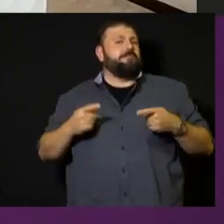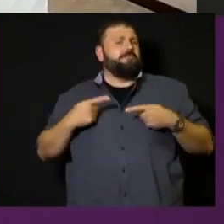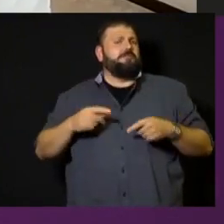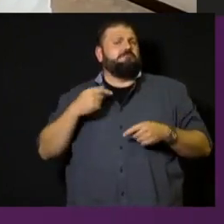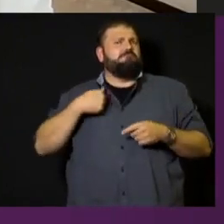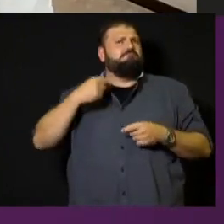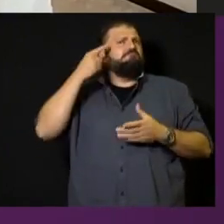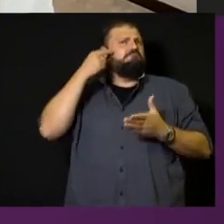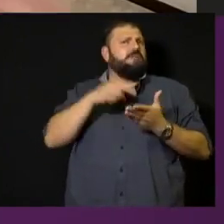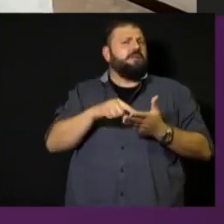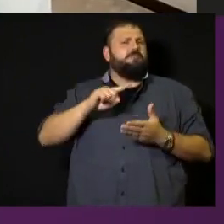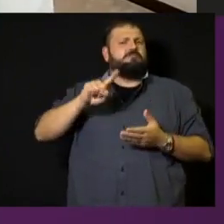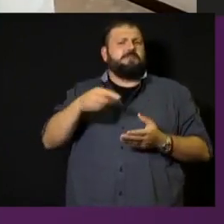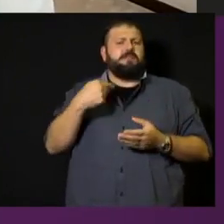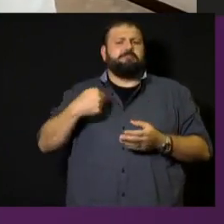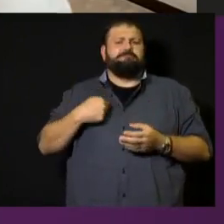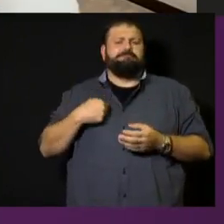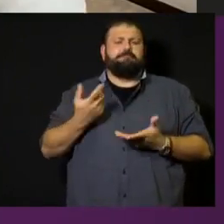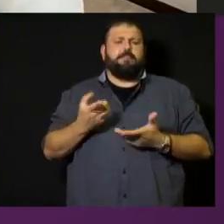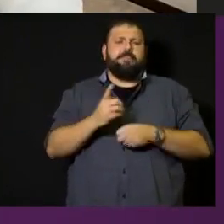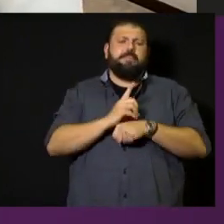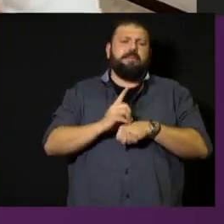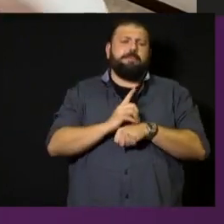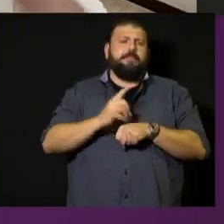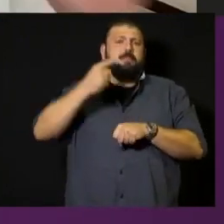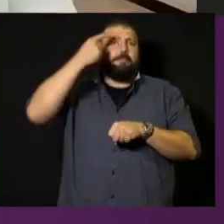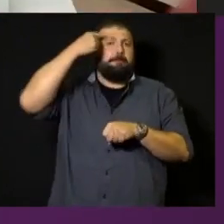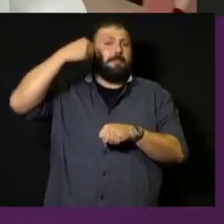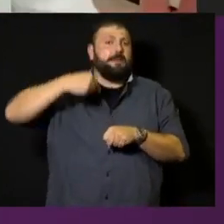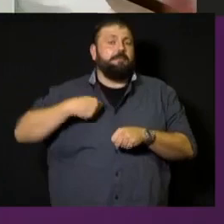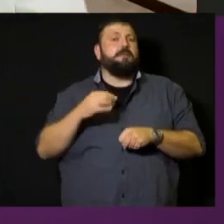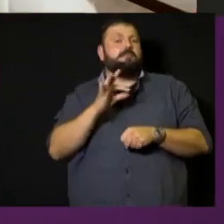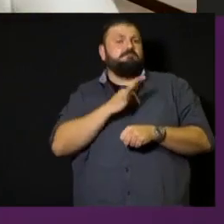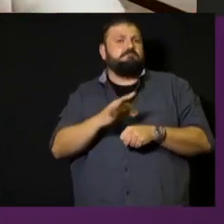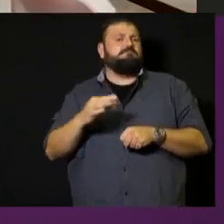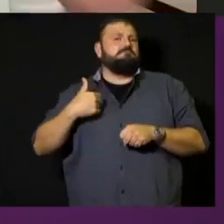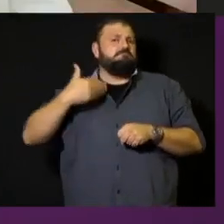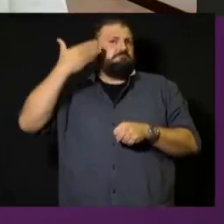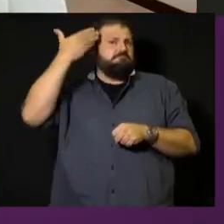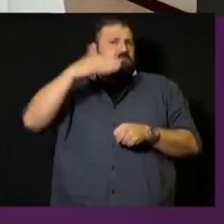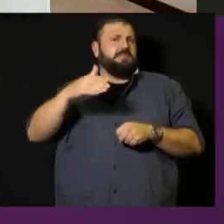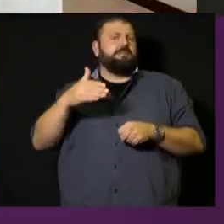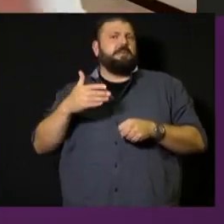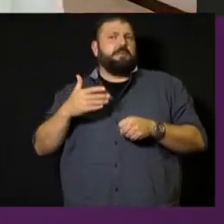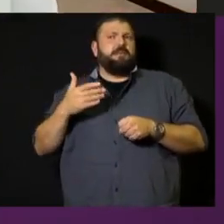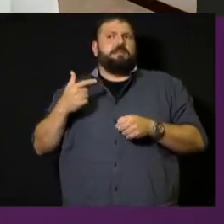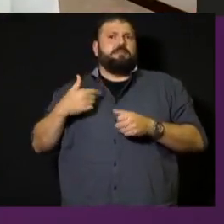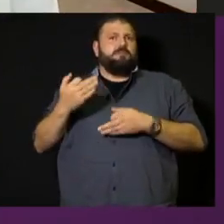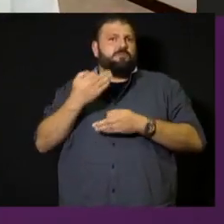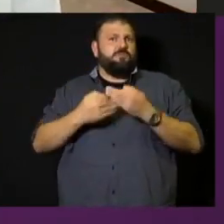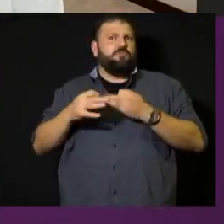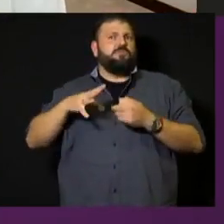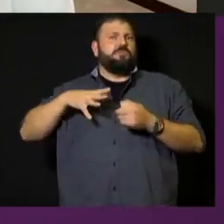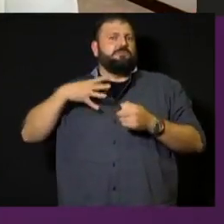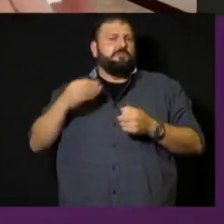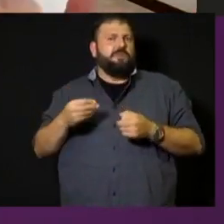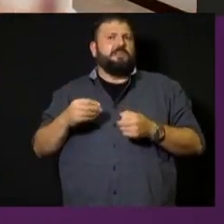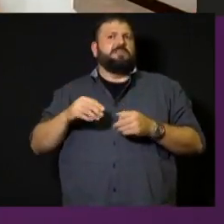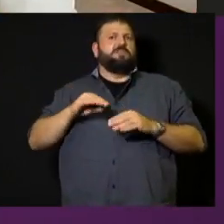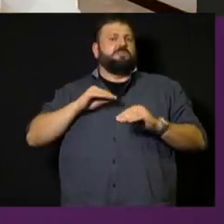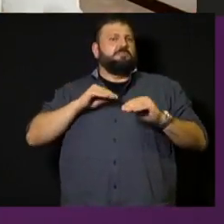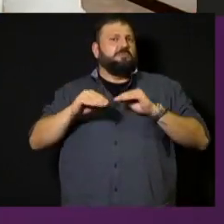So being a diamond is, for me, is to pass a lot of things,